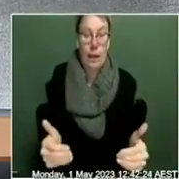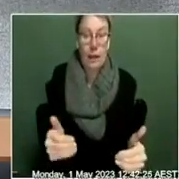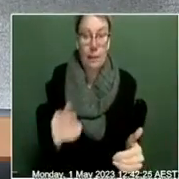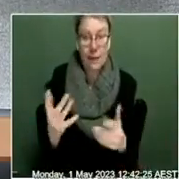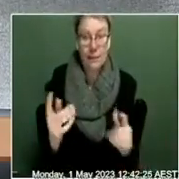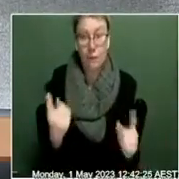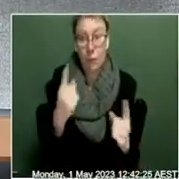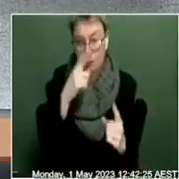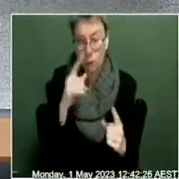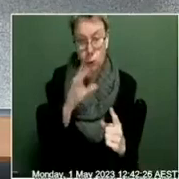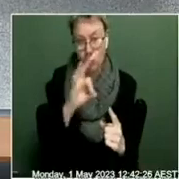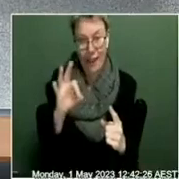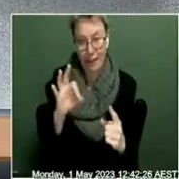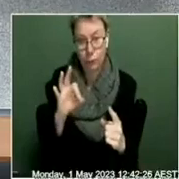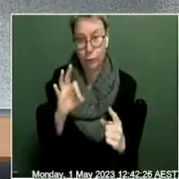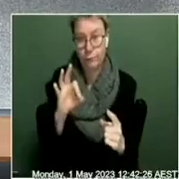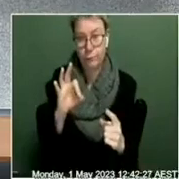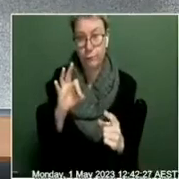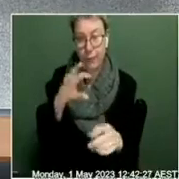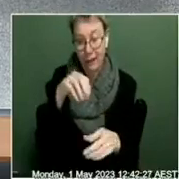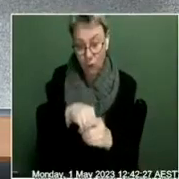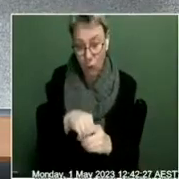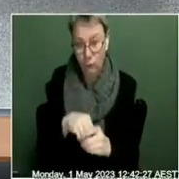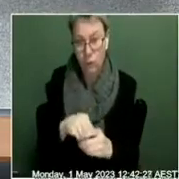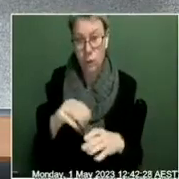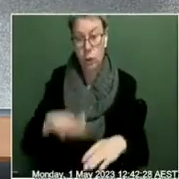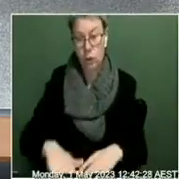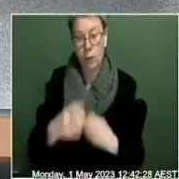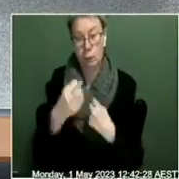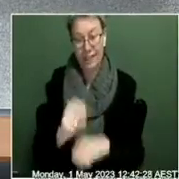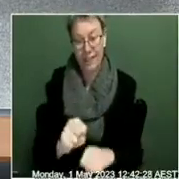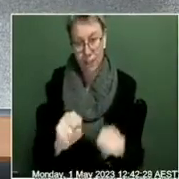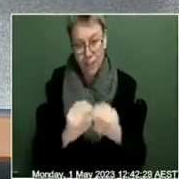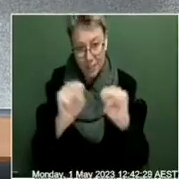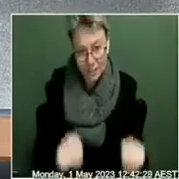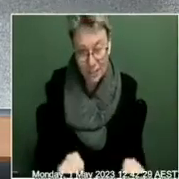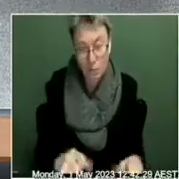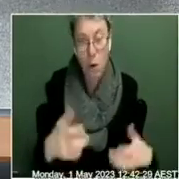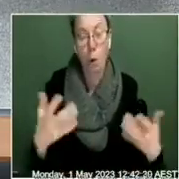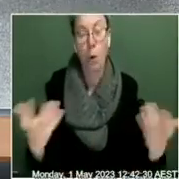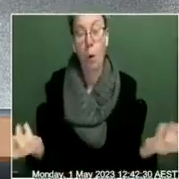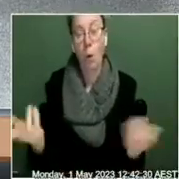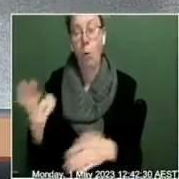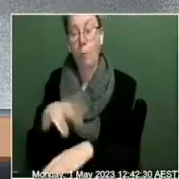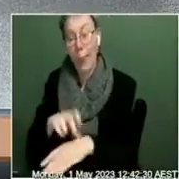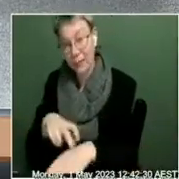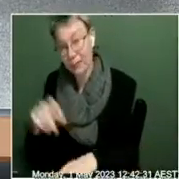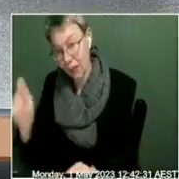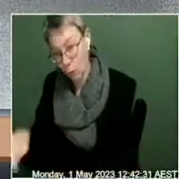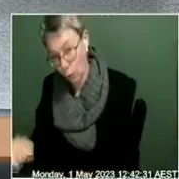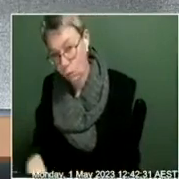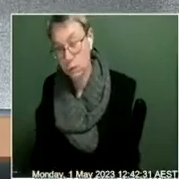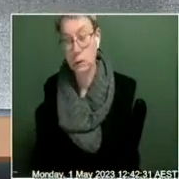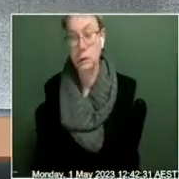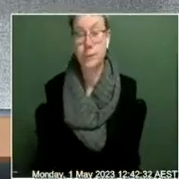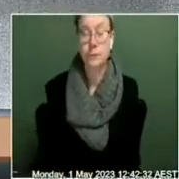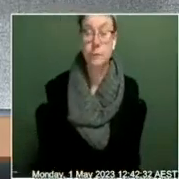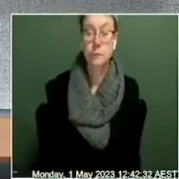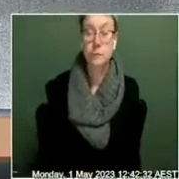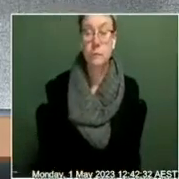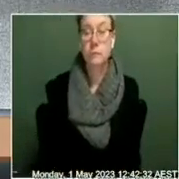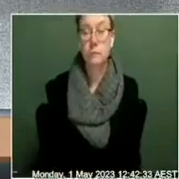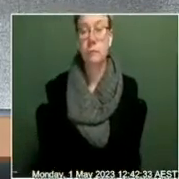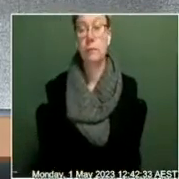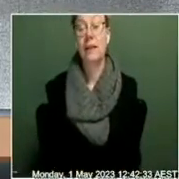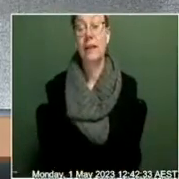also that as we implement the health-led model to public intoxication, that we are seeking to work closely with First Peoples